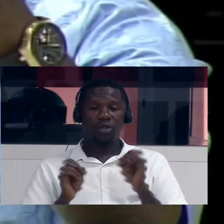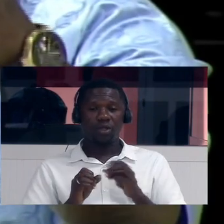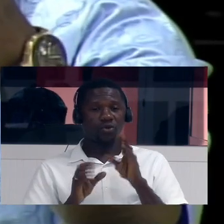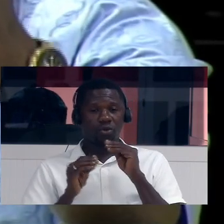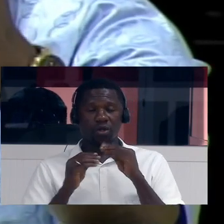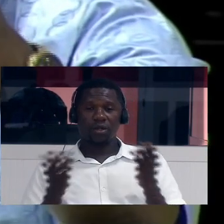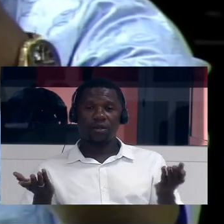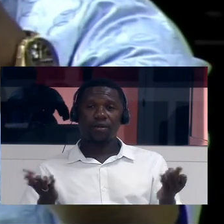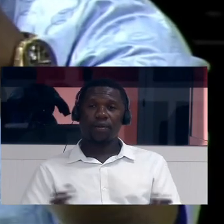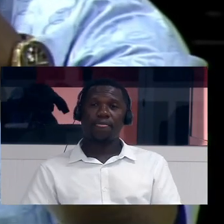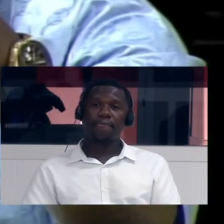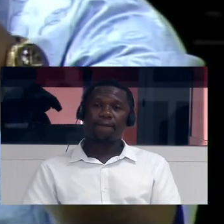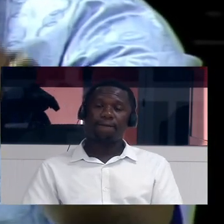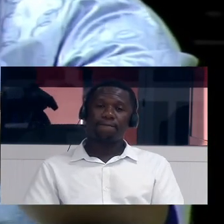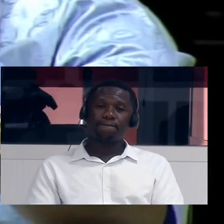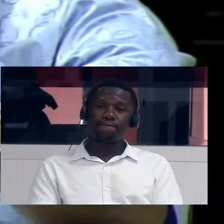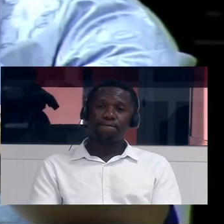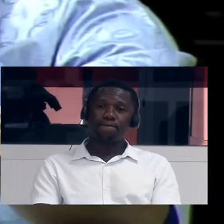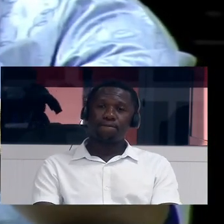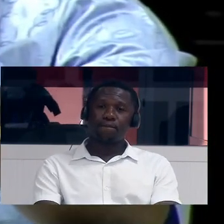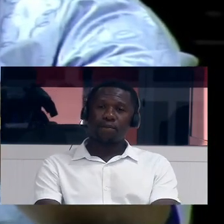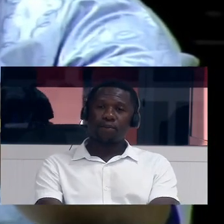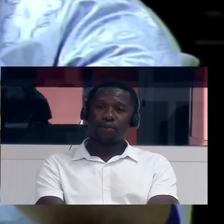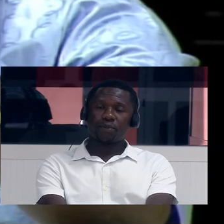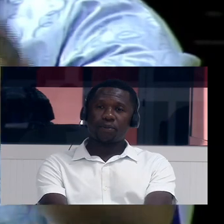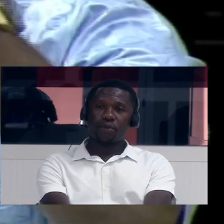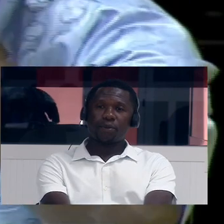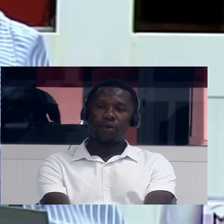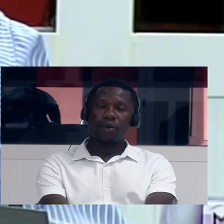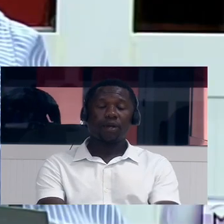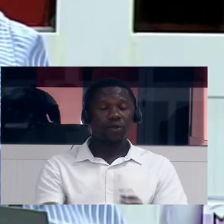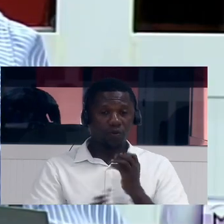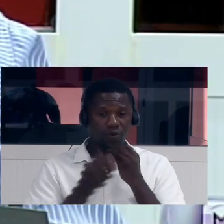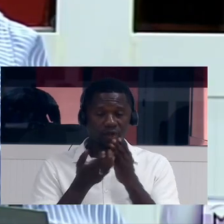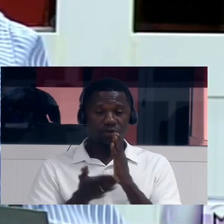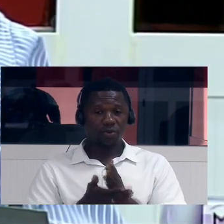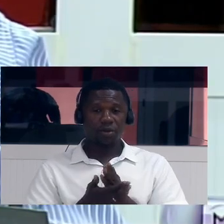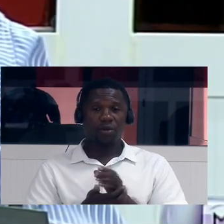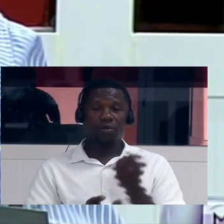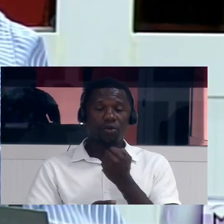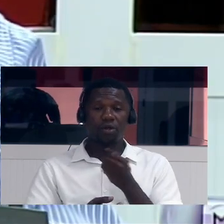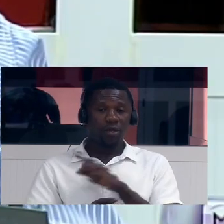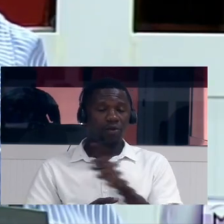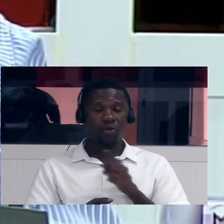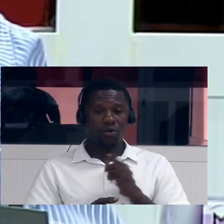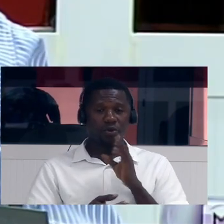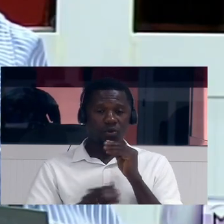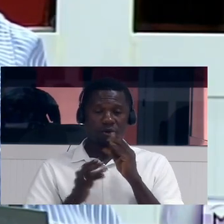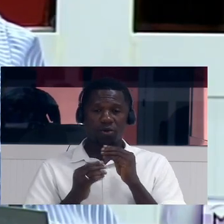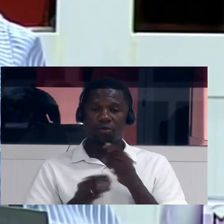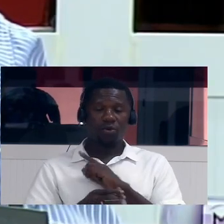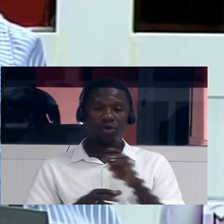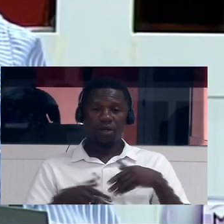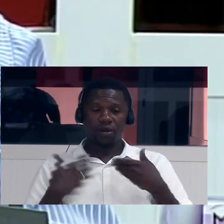Okay. Nobody. So but there you know. And to tell you the truth, because they were not talking, I was not happy. But